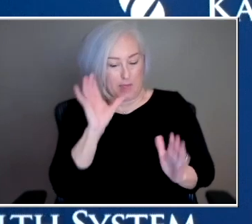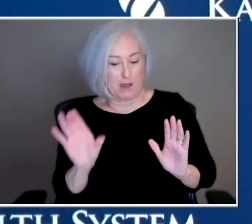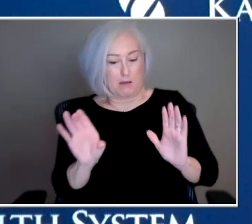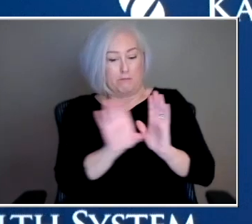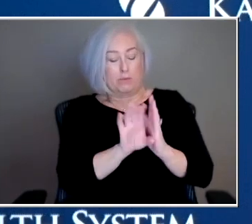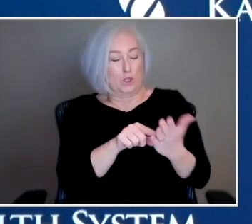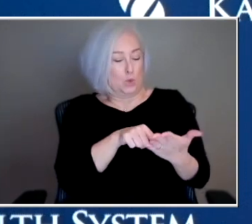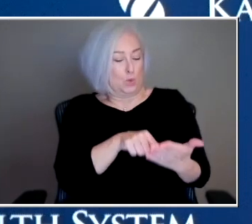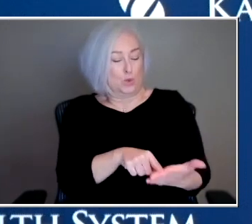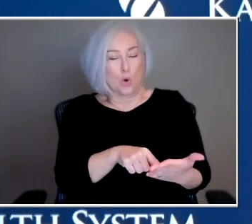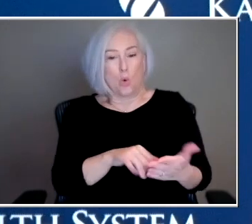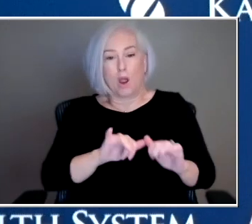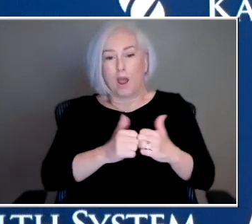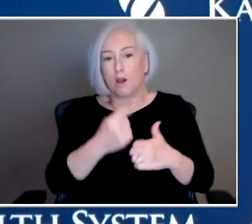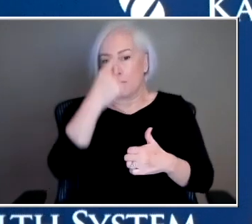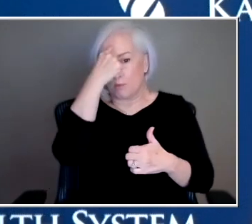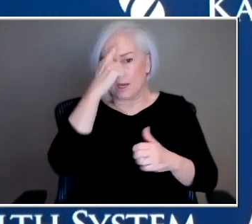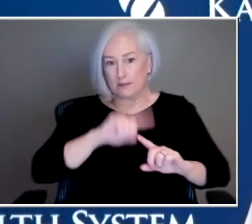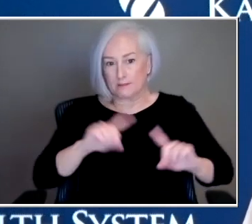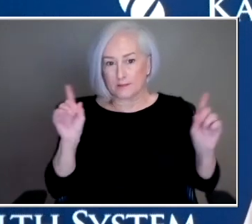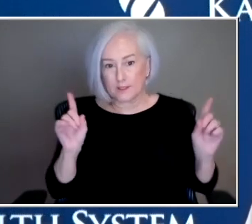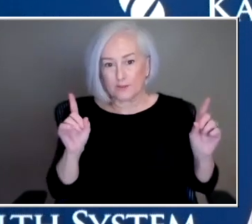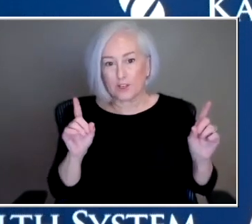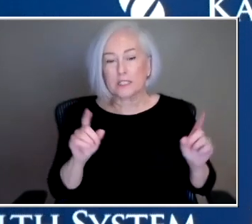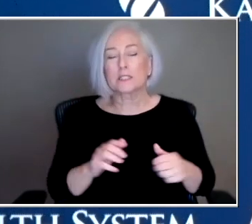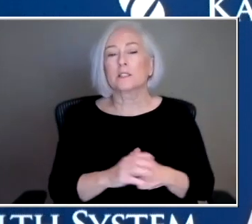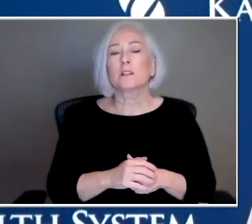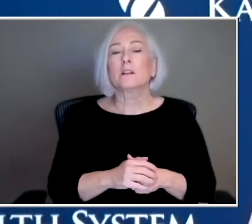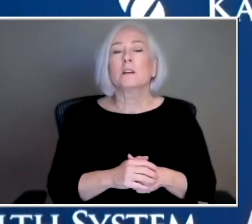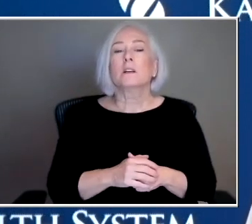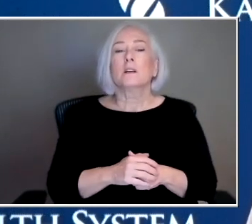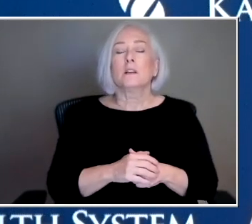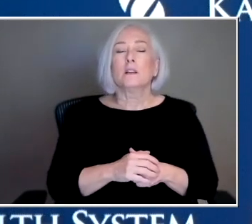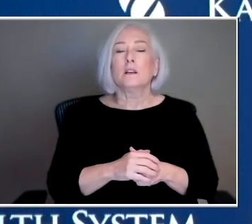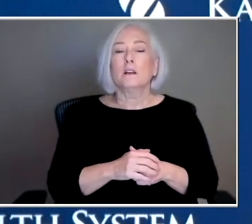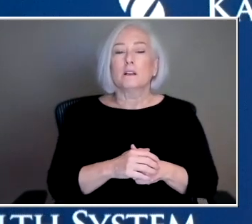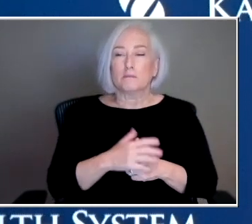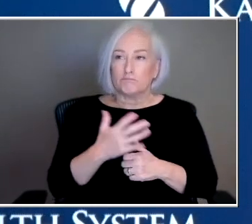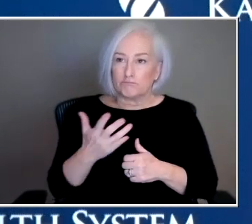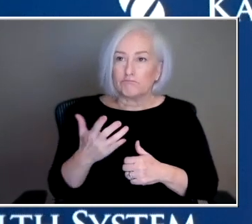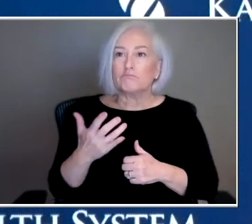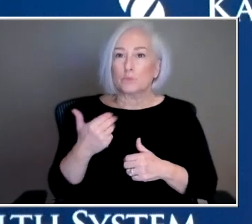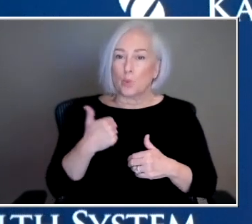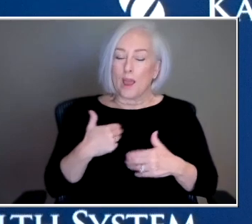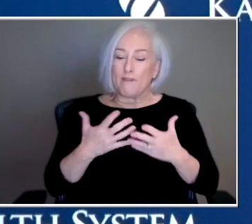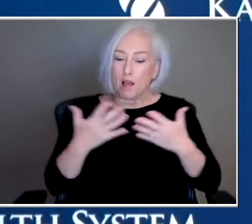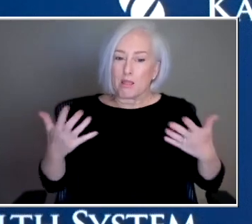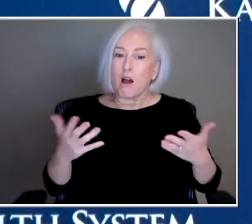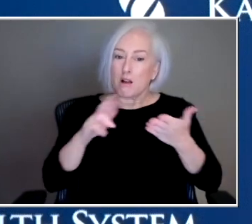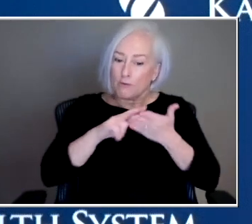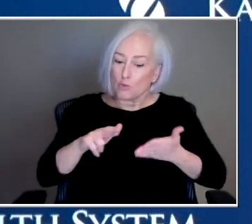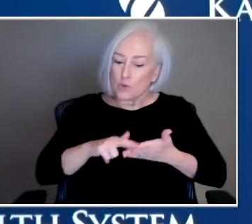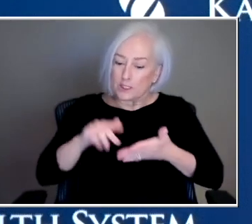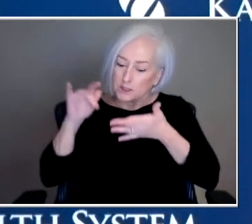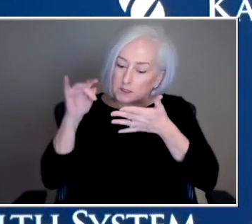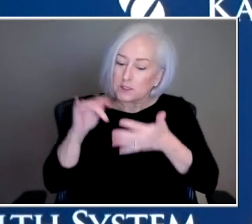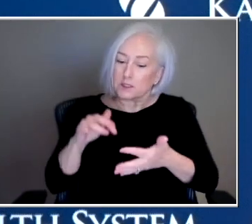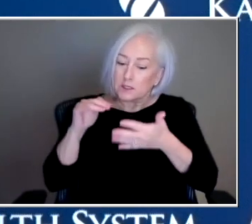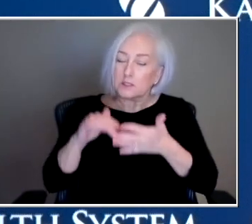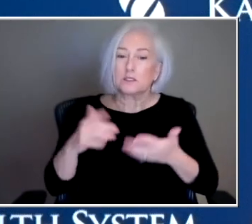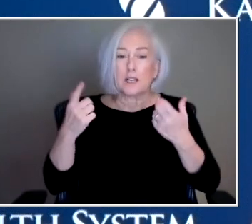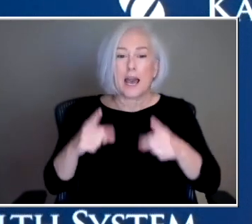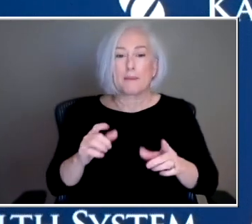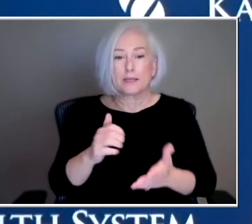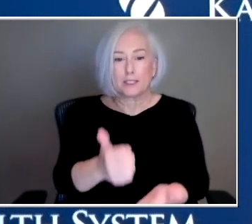But just as you talked about, so there is a lot of research going on to, number one, help define this, and